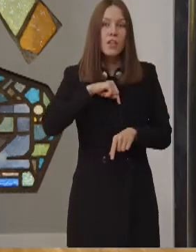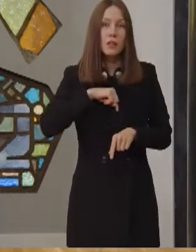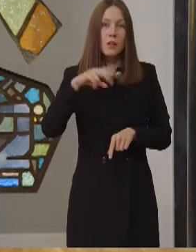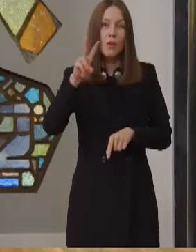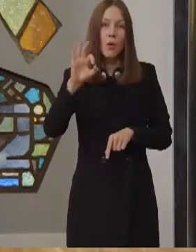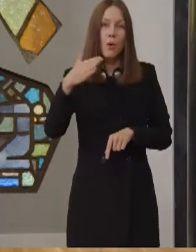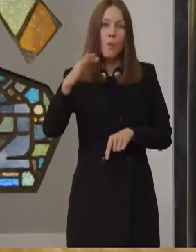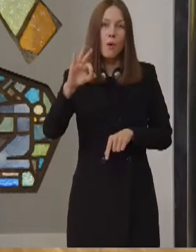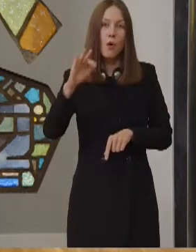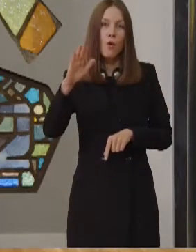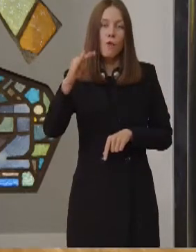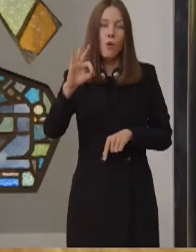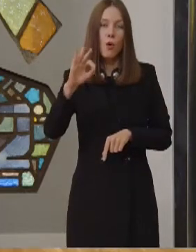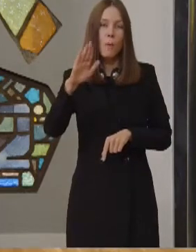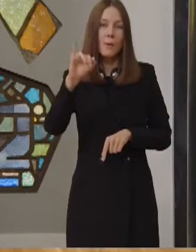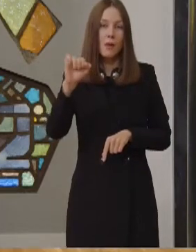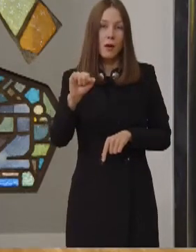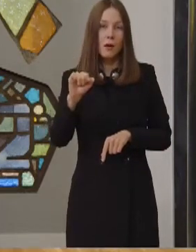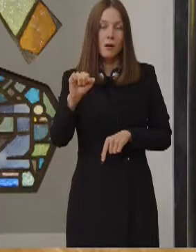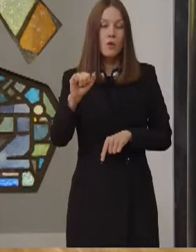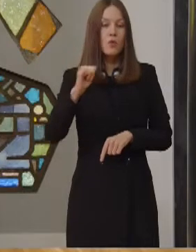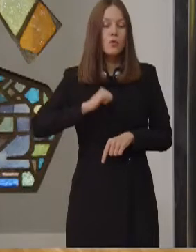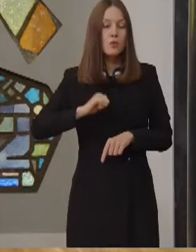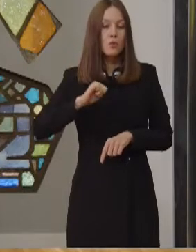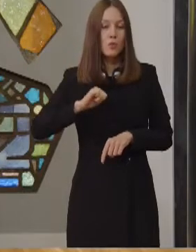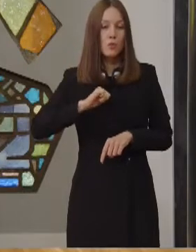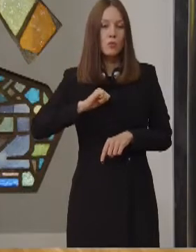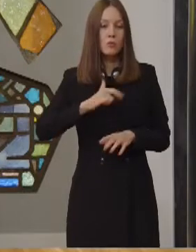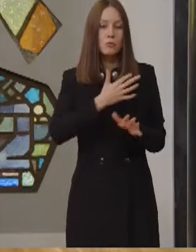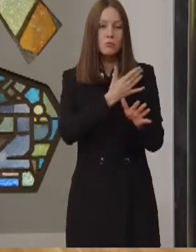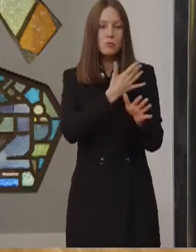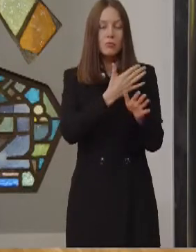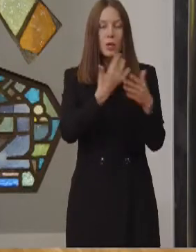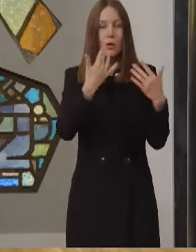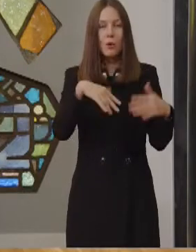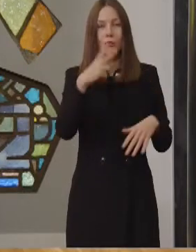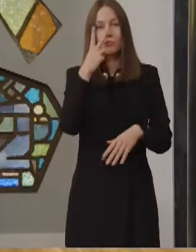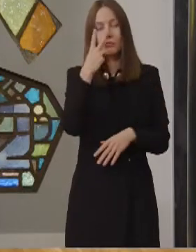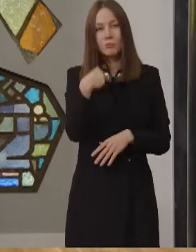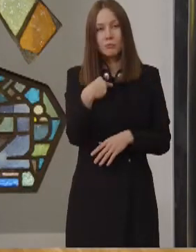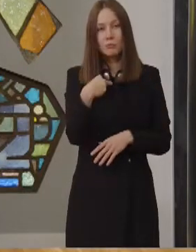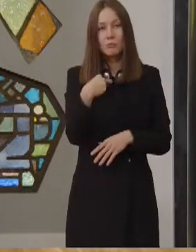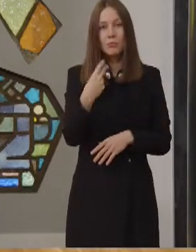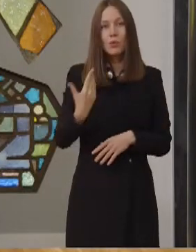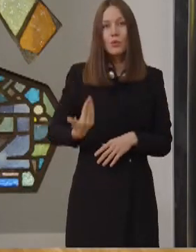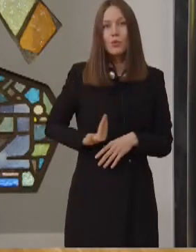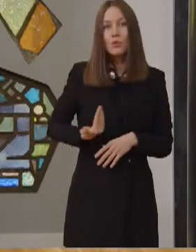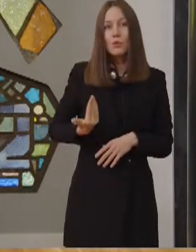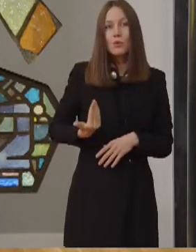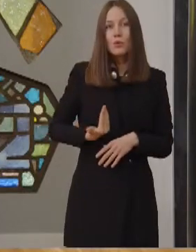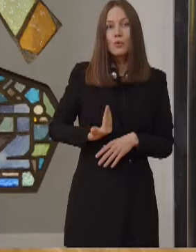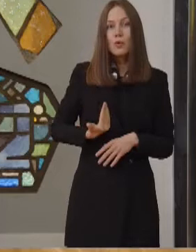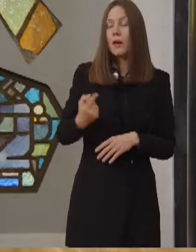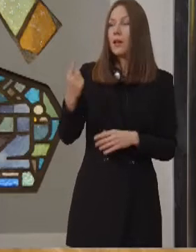compromises may be interpreted as some internal homophobia, because people got